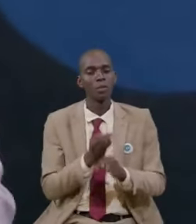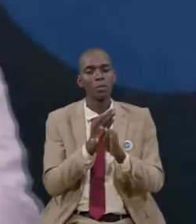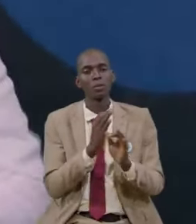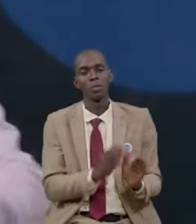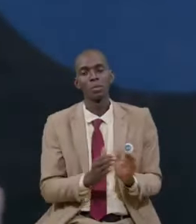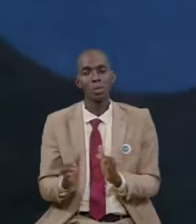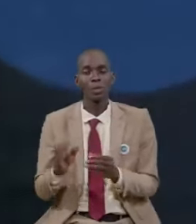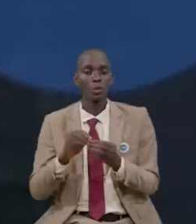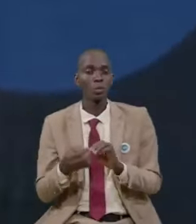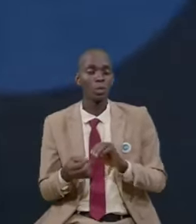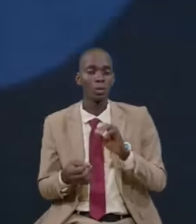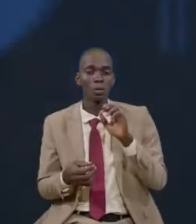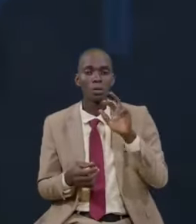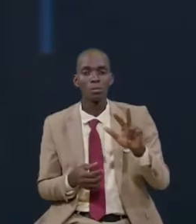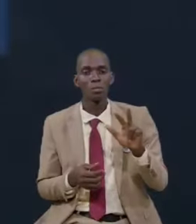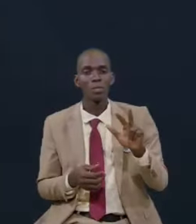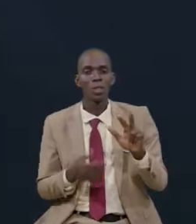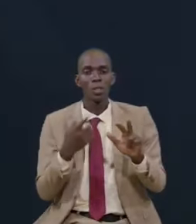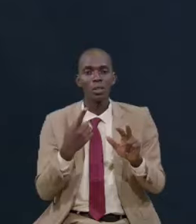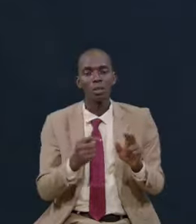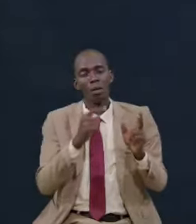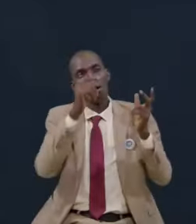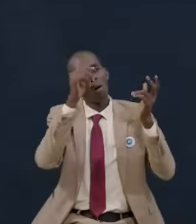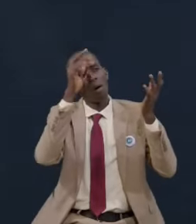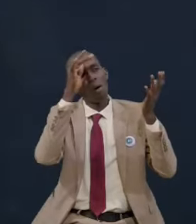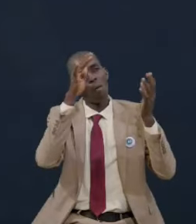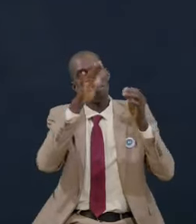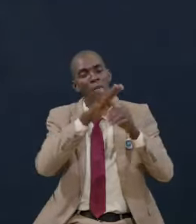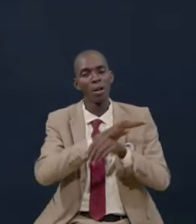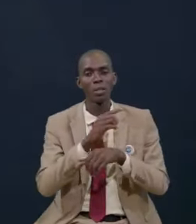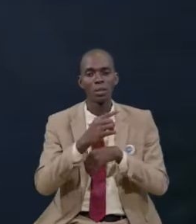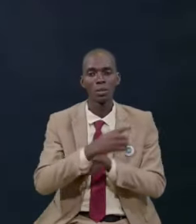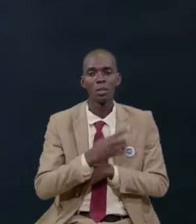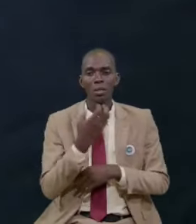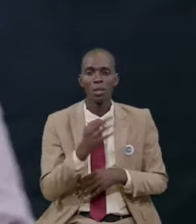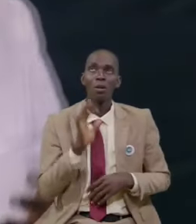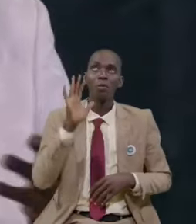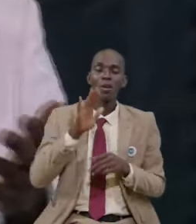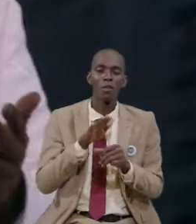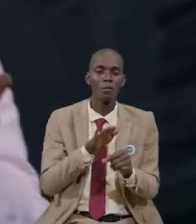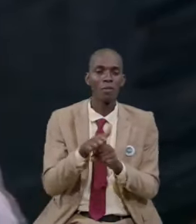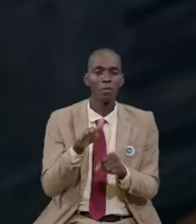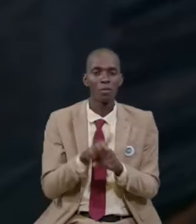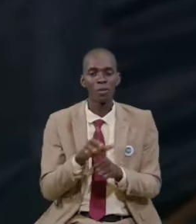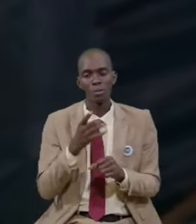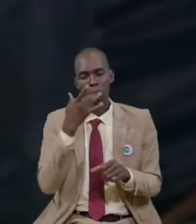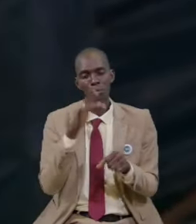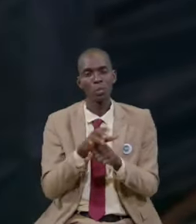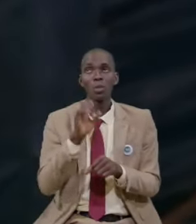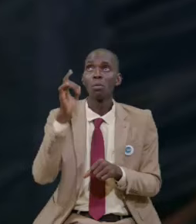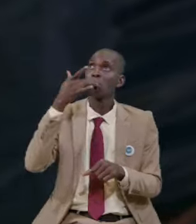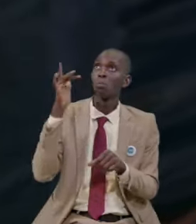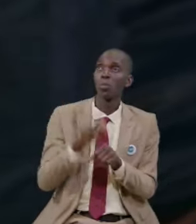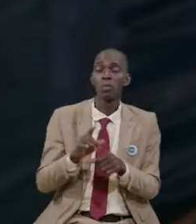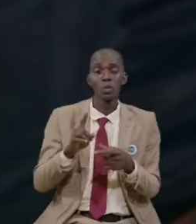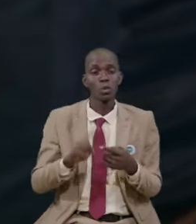his fulfilled promises. He promised to heal. The hopeful day